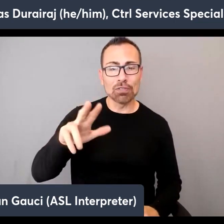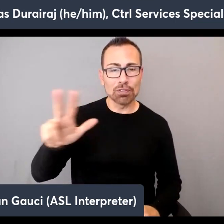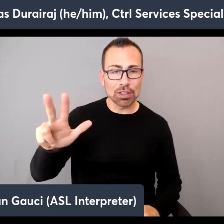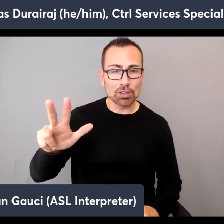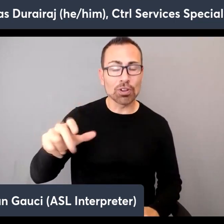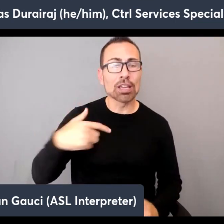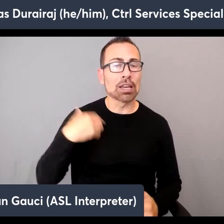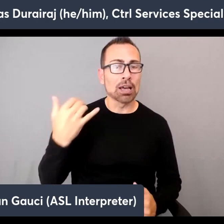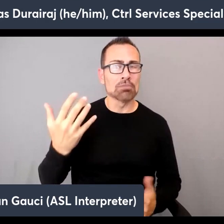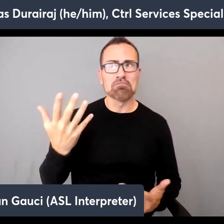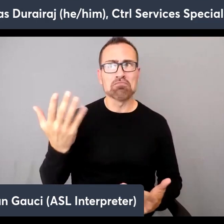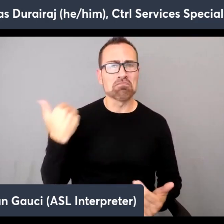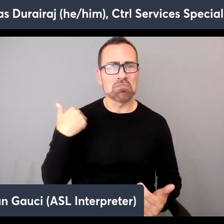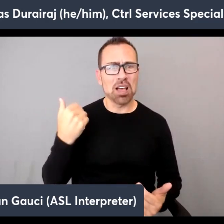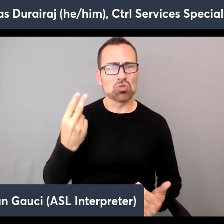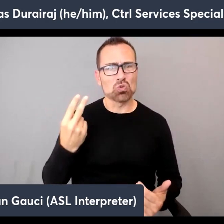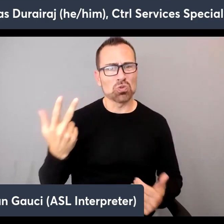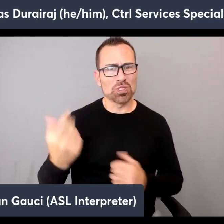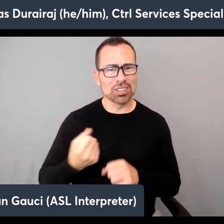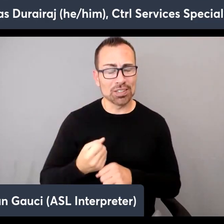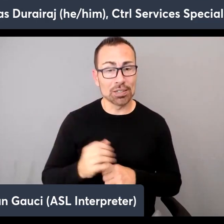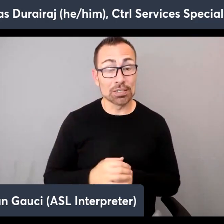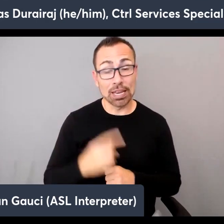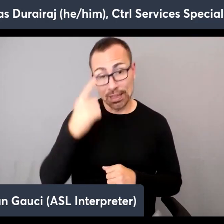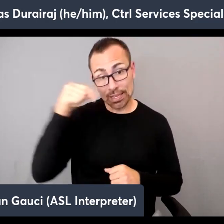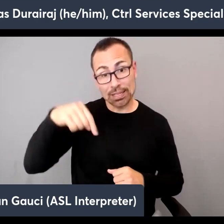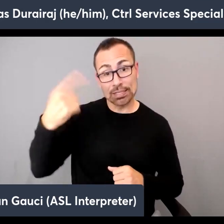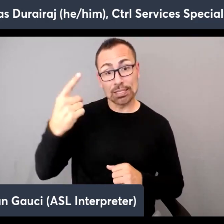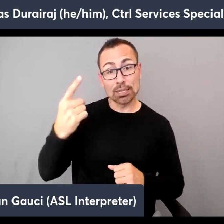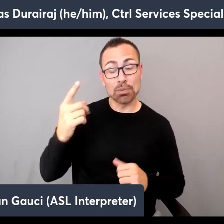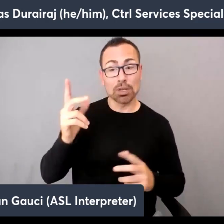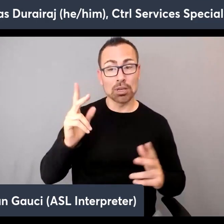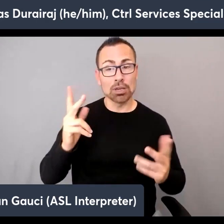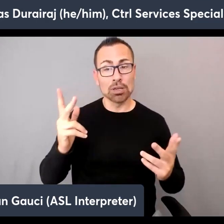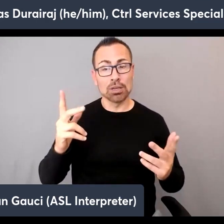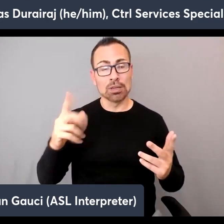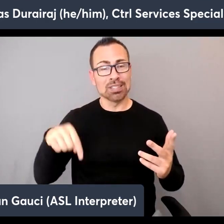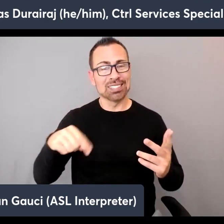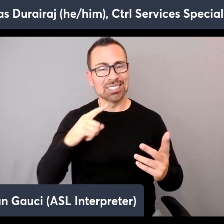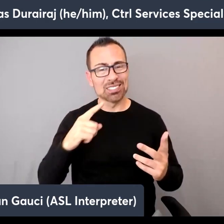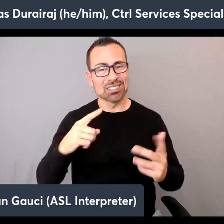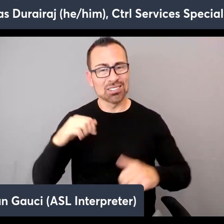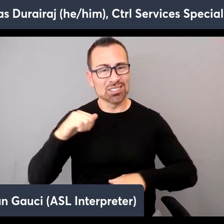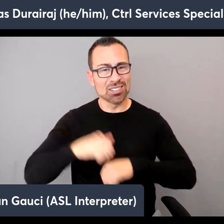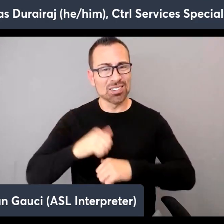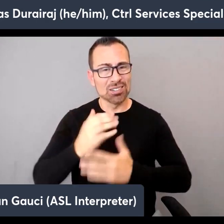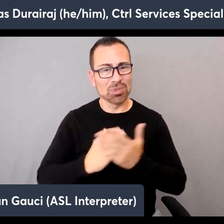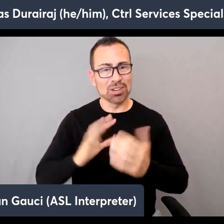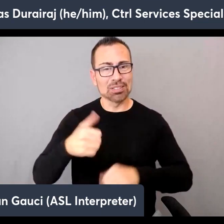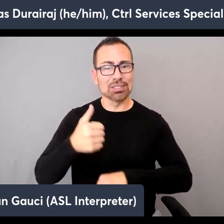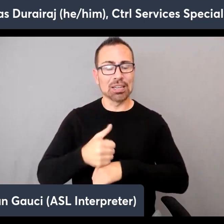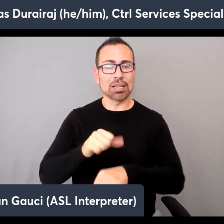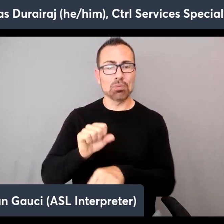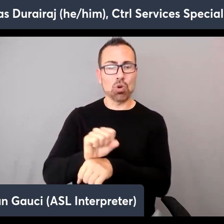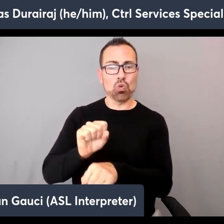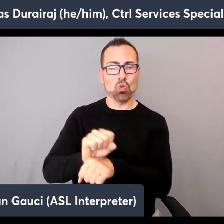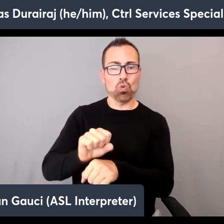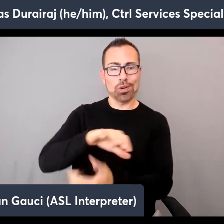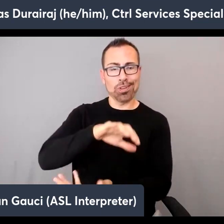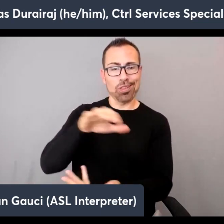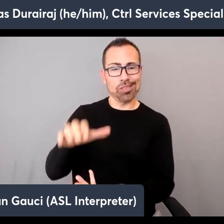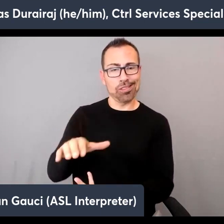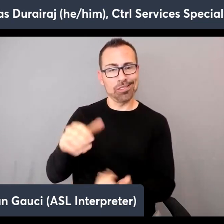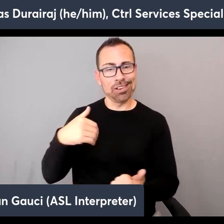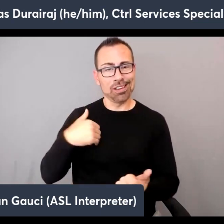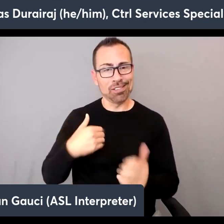think this is something that sometimes this is the hard part. Setting up a workload and getting it